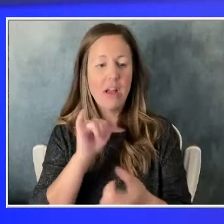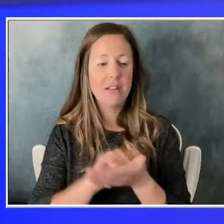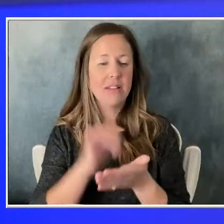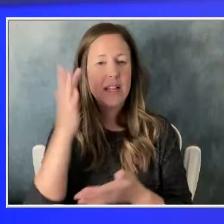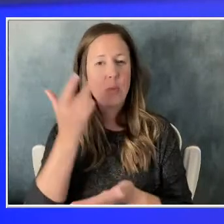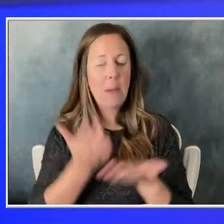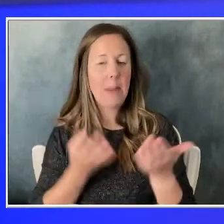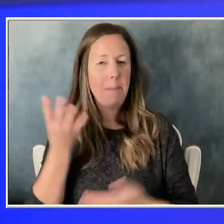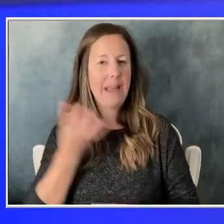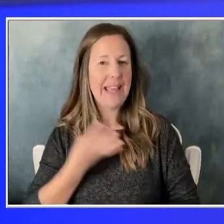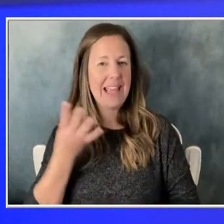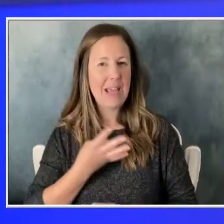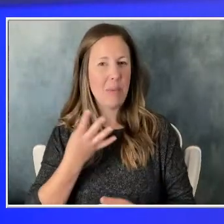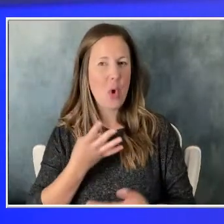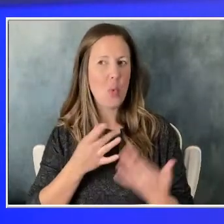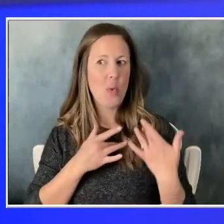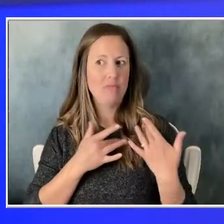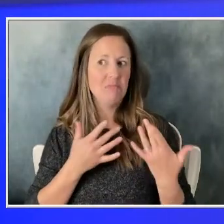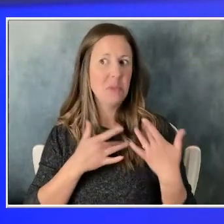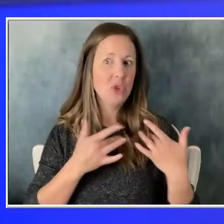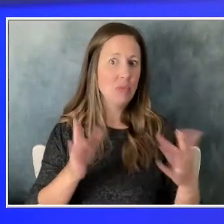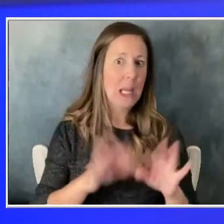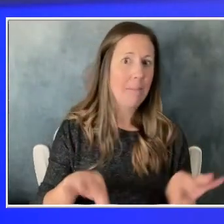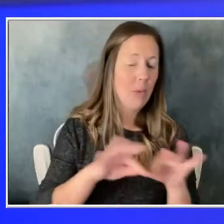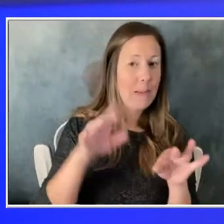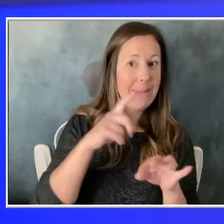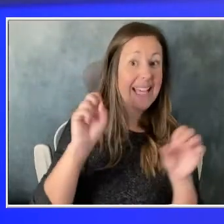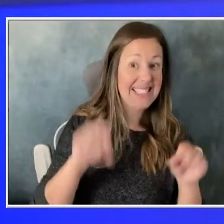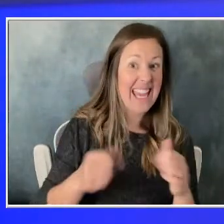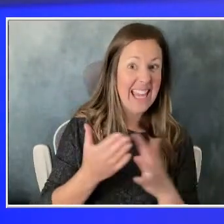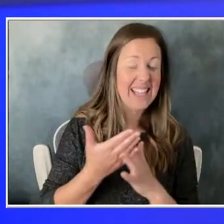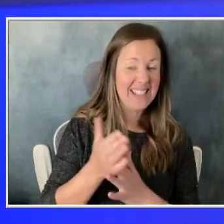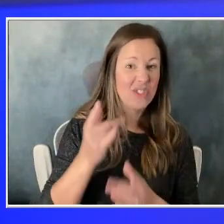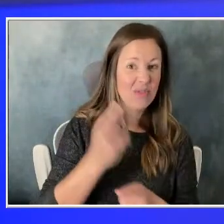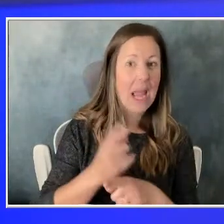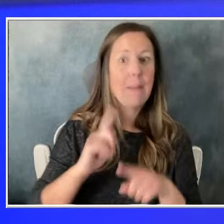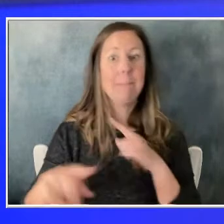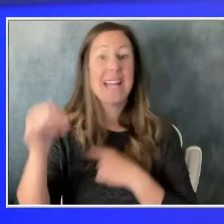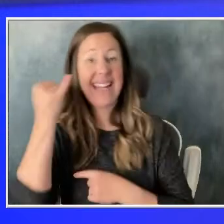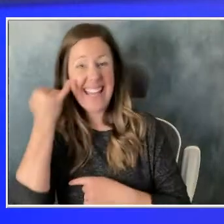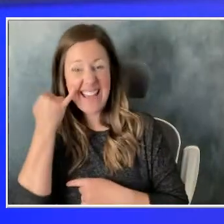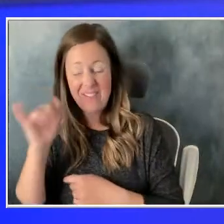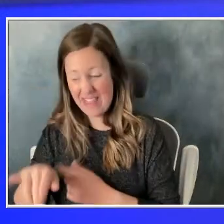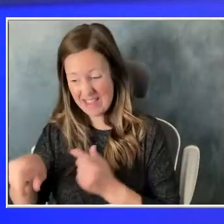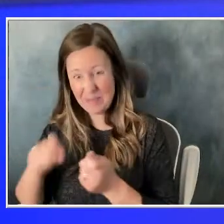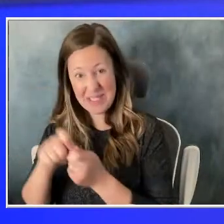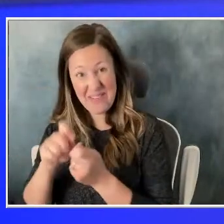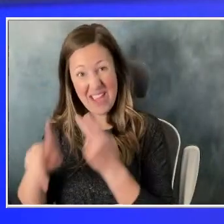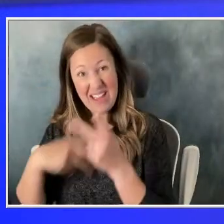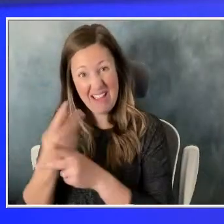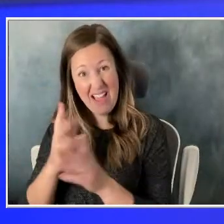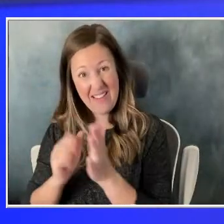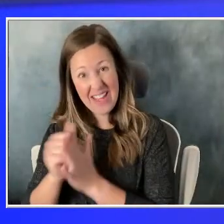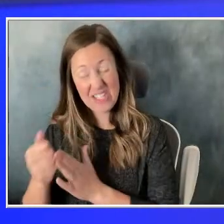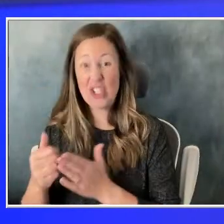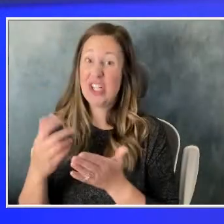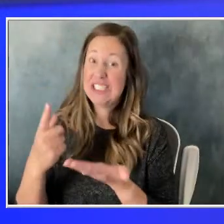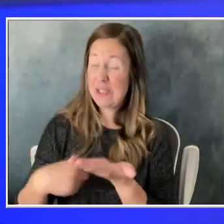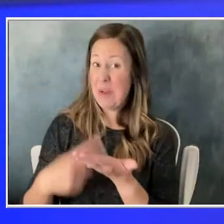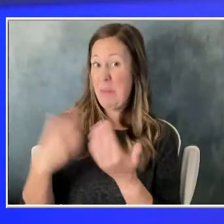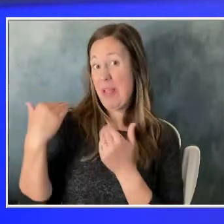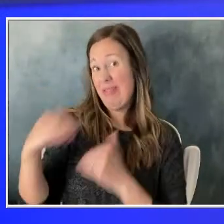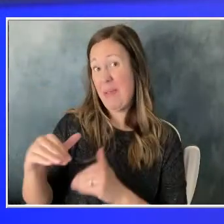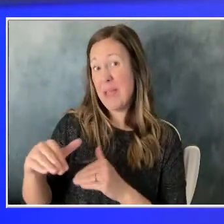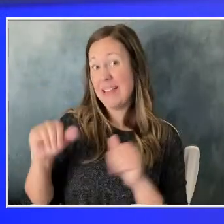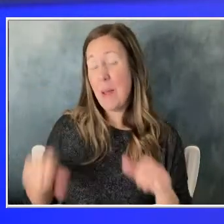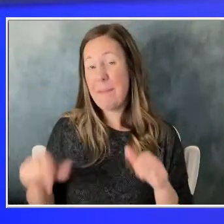use important, but their efficacy to the peritoneal is limited. Number 2 is the technical issues. You know,